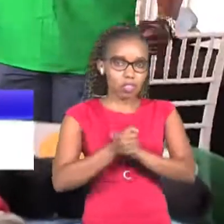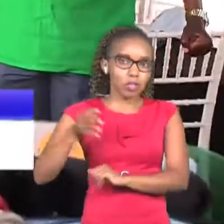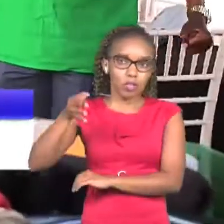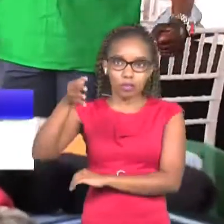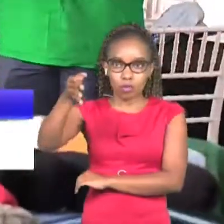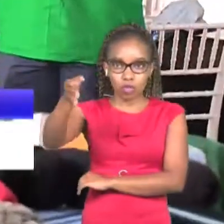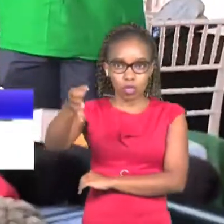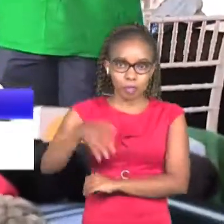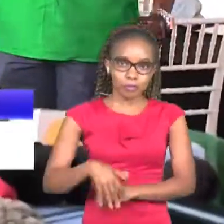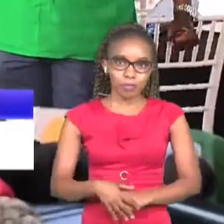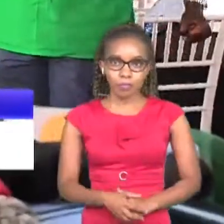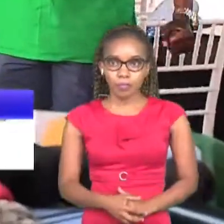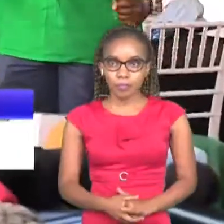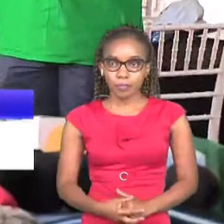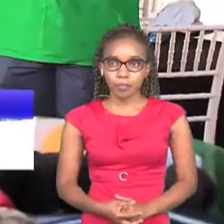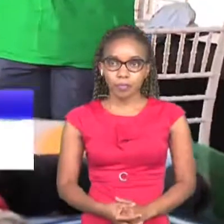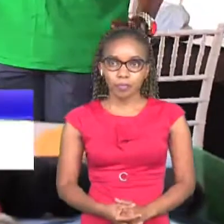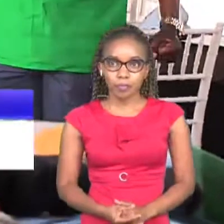Solidarity